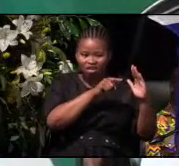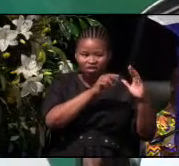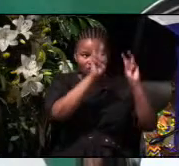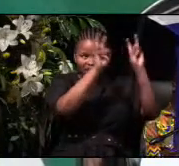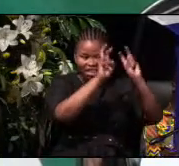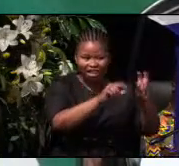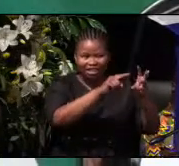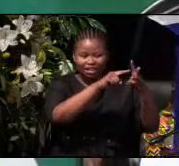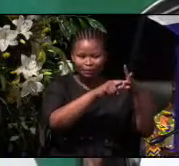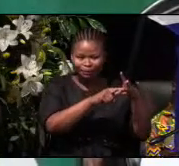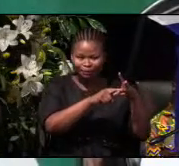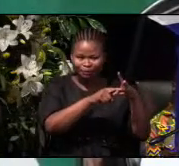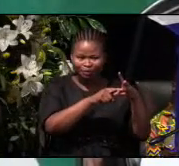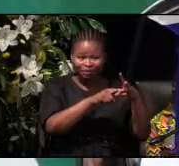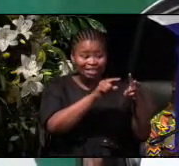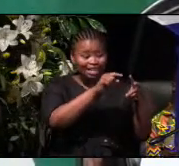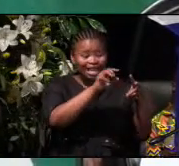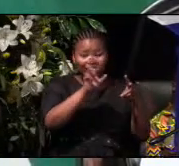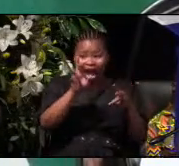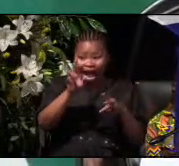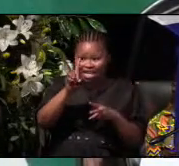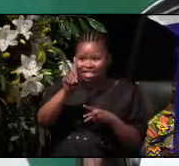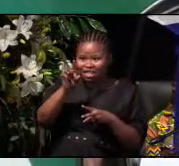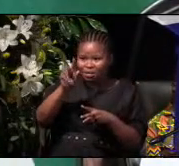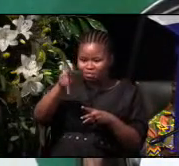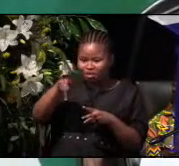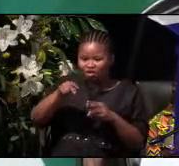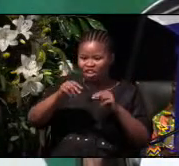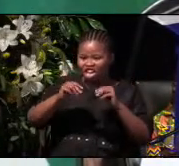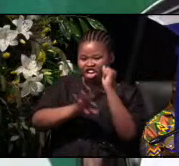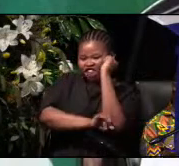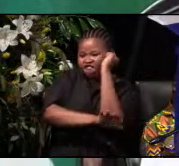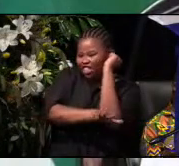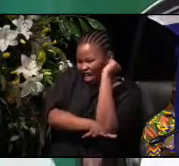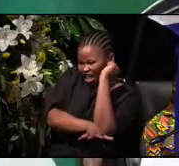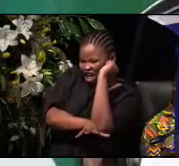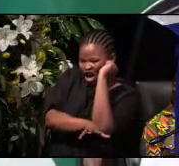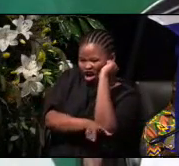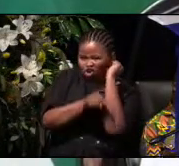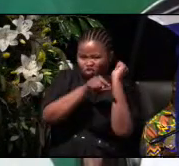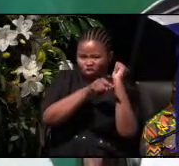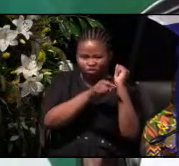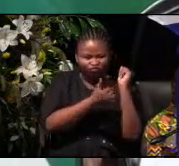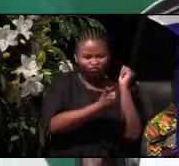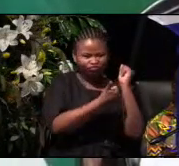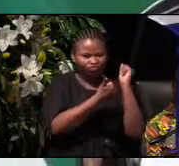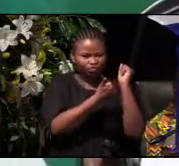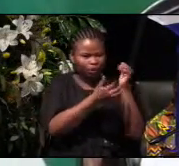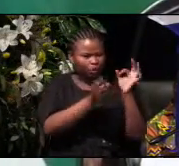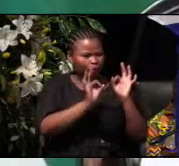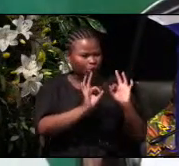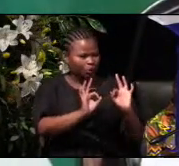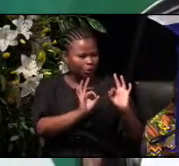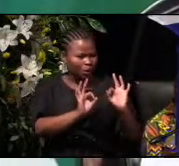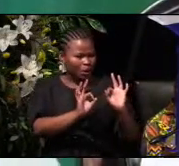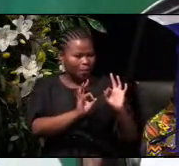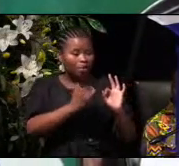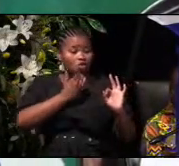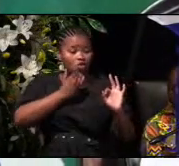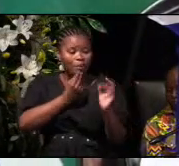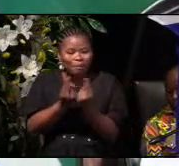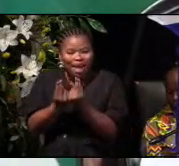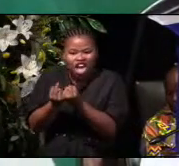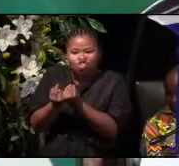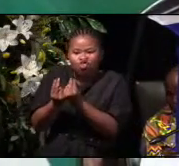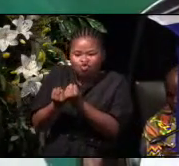electricity the RDP of infrastructure not complemented by